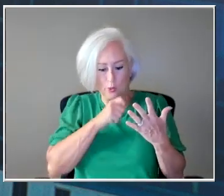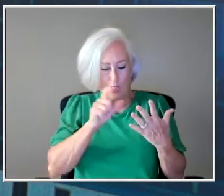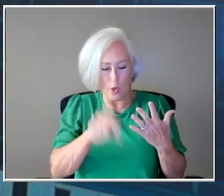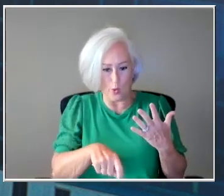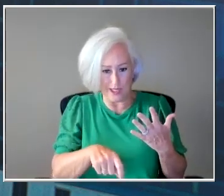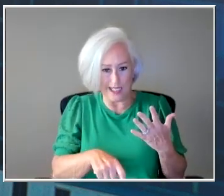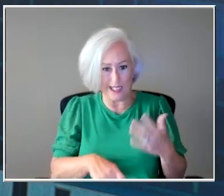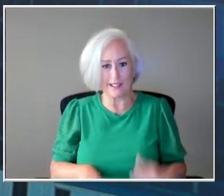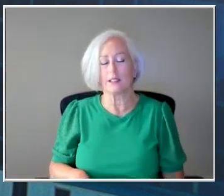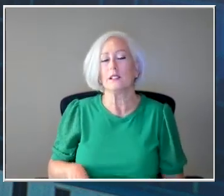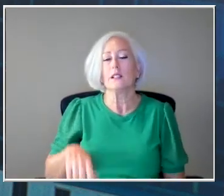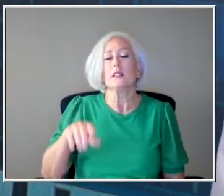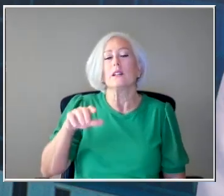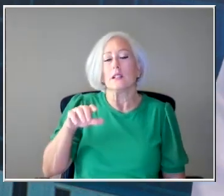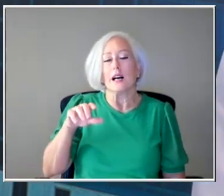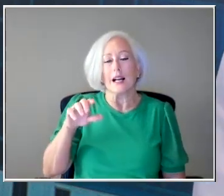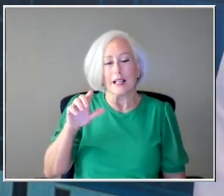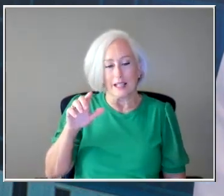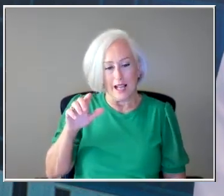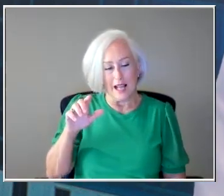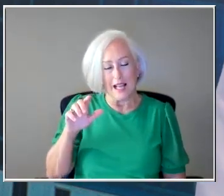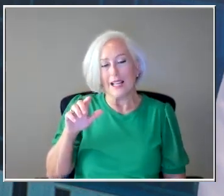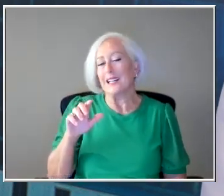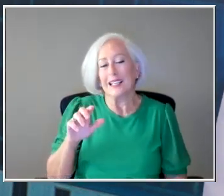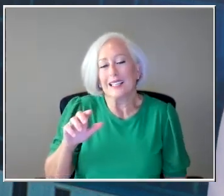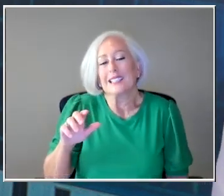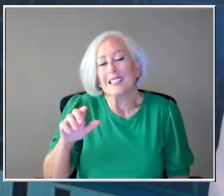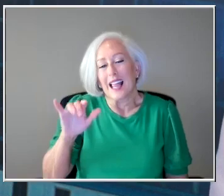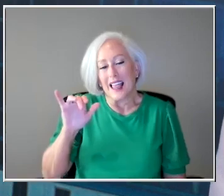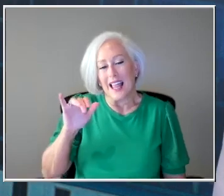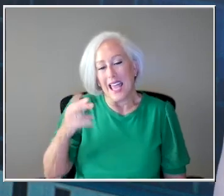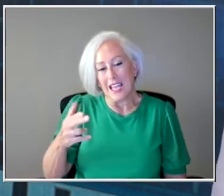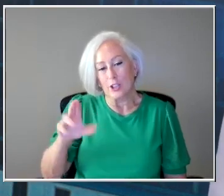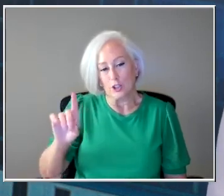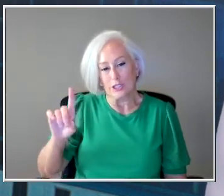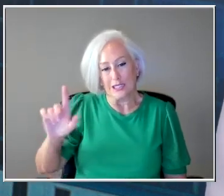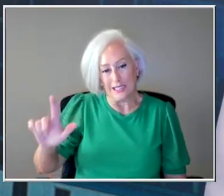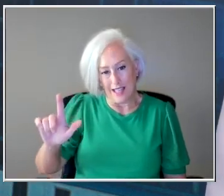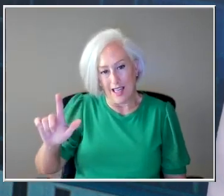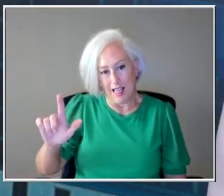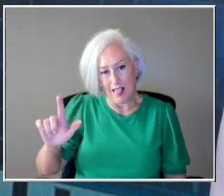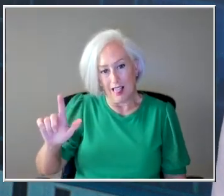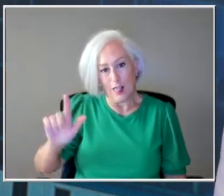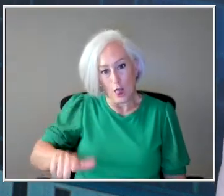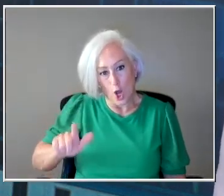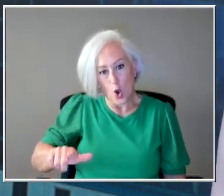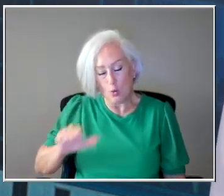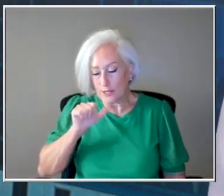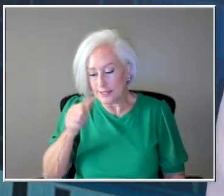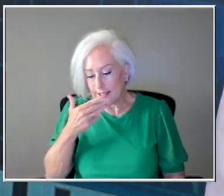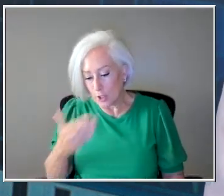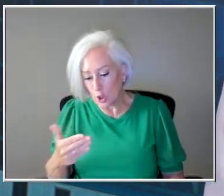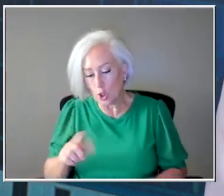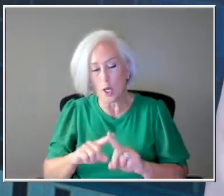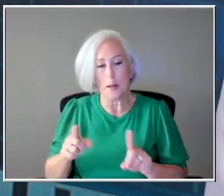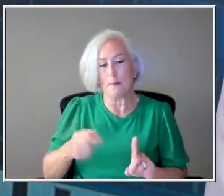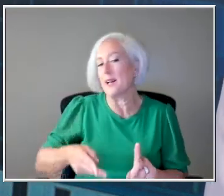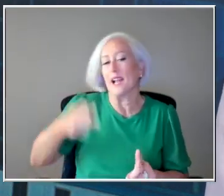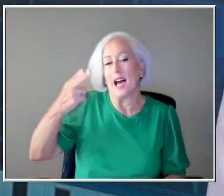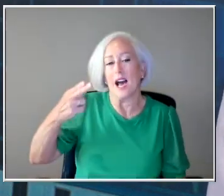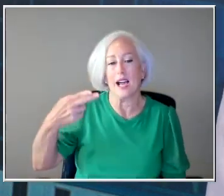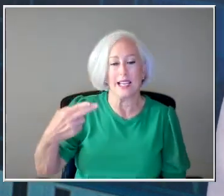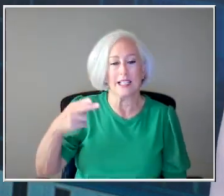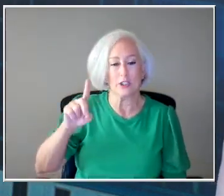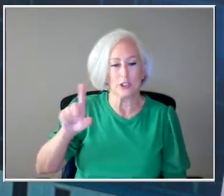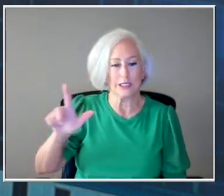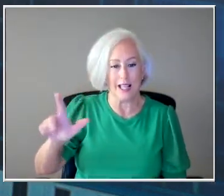complex story because low bad HDL is not good. But even now we're learning a high HDL, meaning above 80